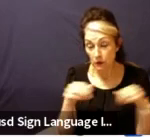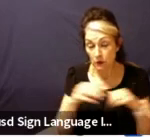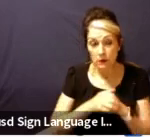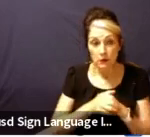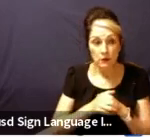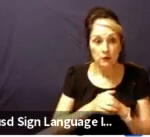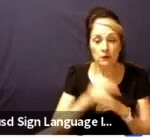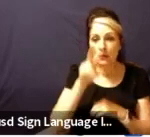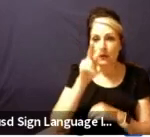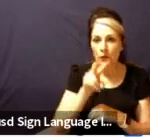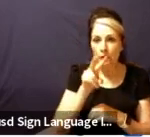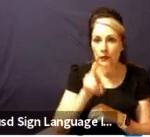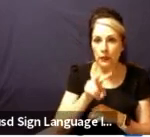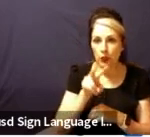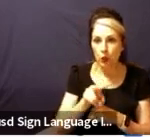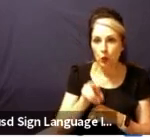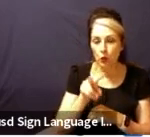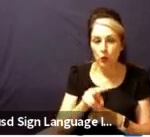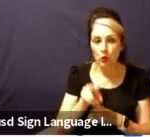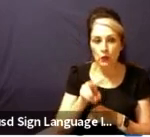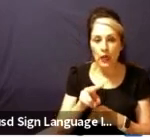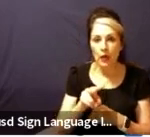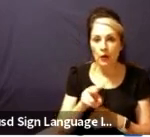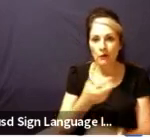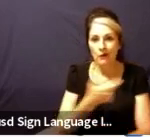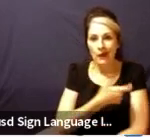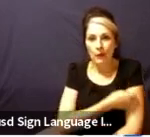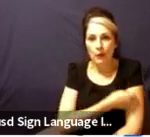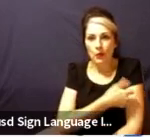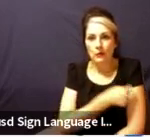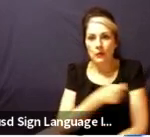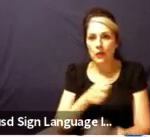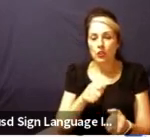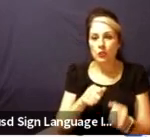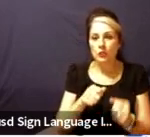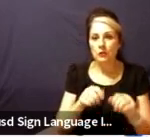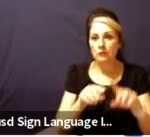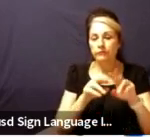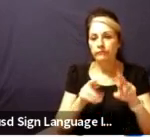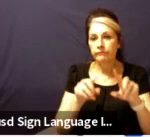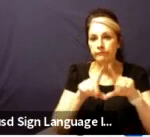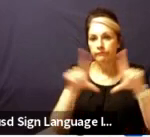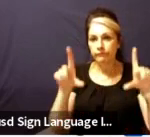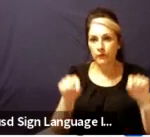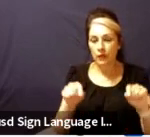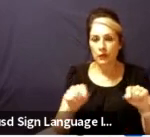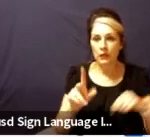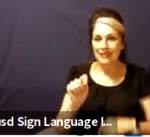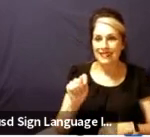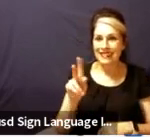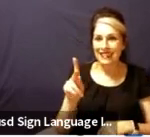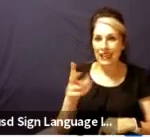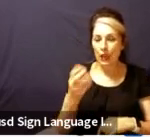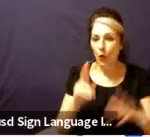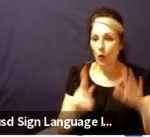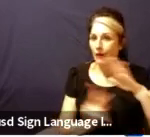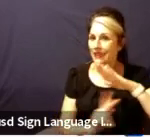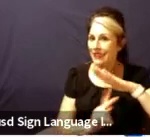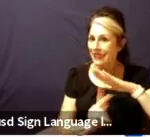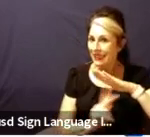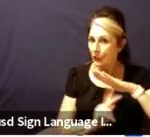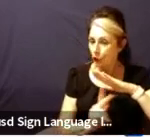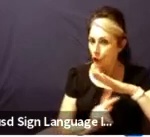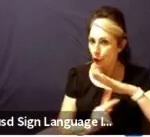Further down here, we have immunization records. You can upload if you are a TK kinder, or if you have a TK